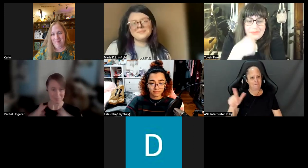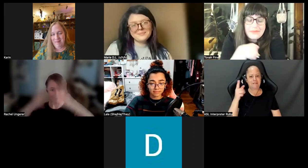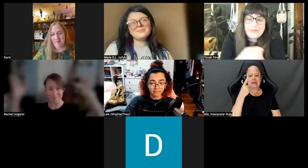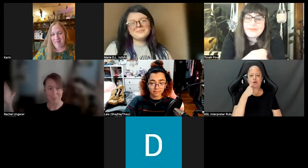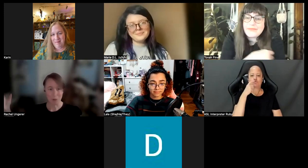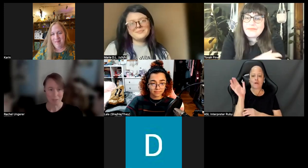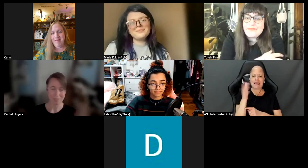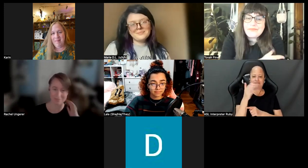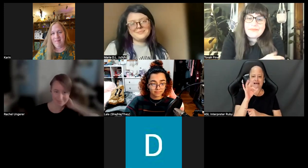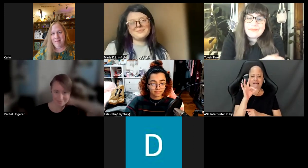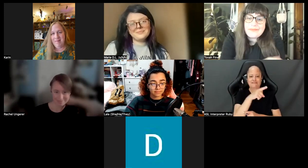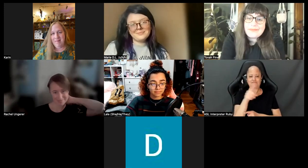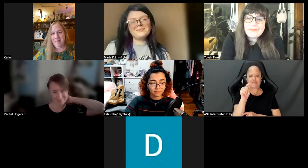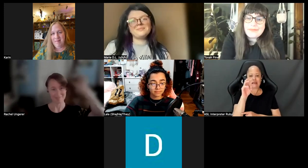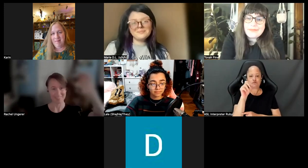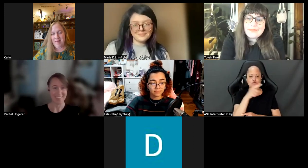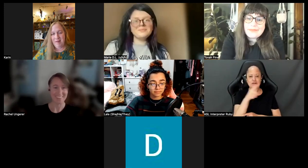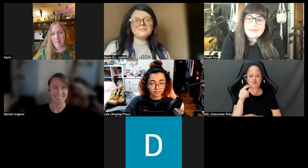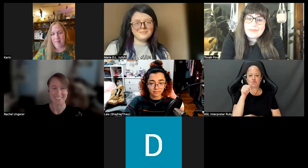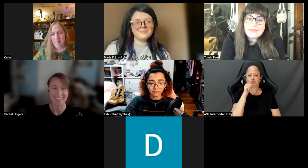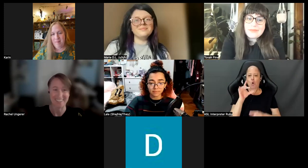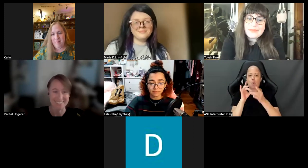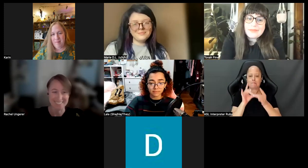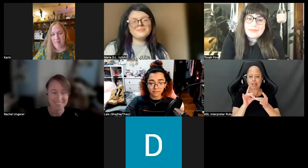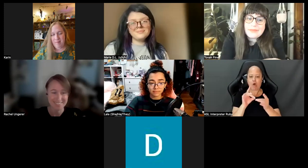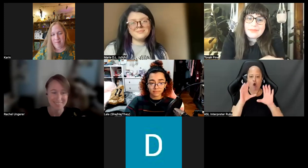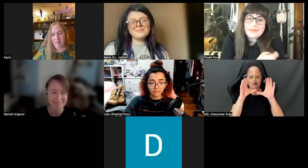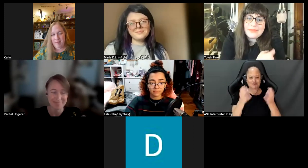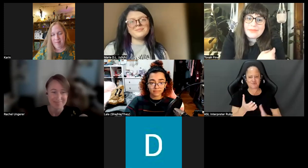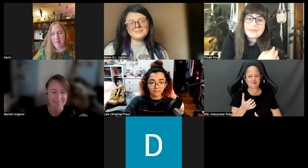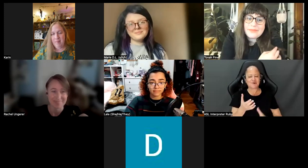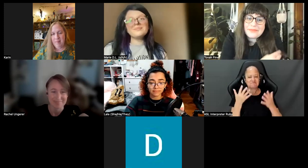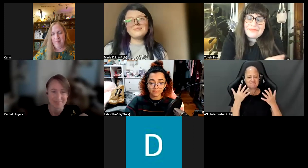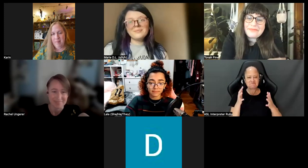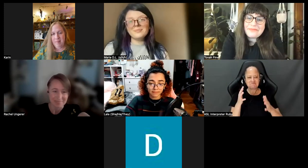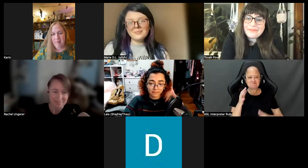belong to the world. I think that's it I gotta say.